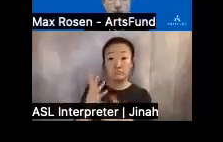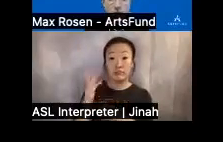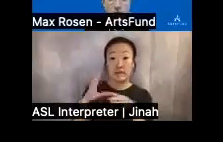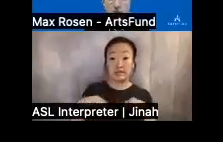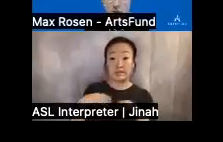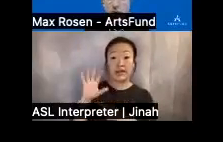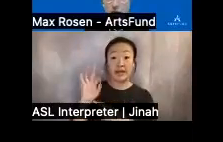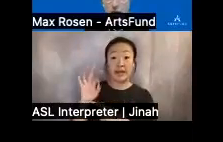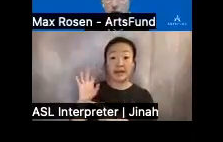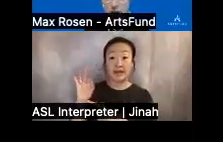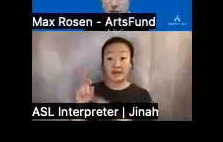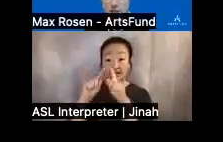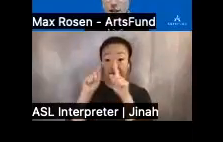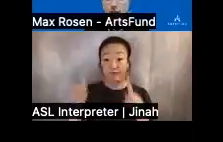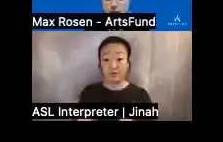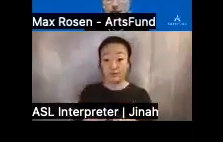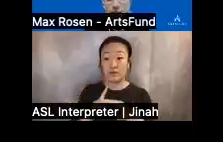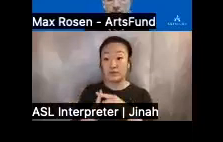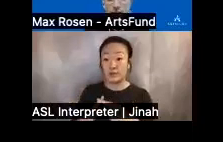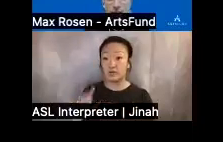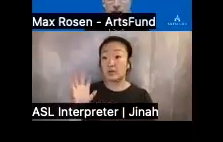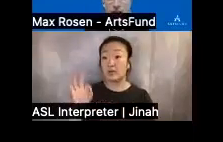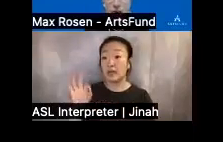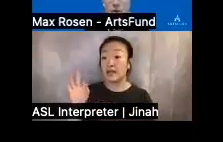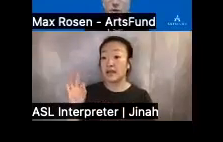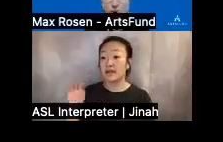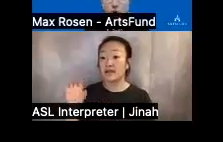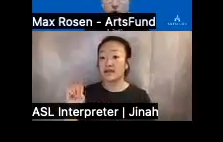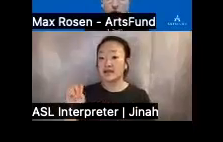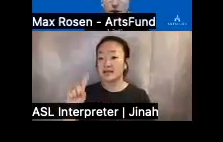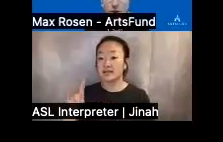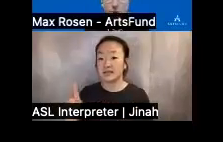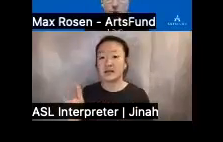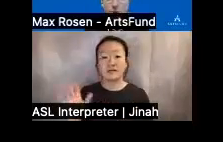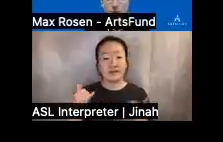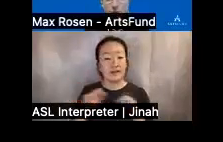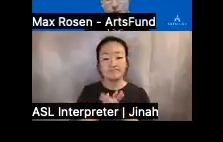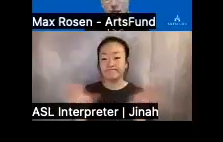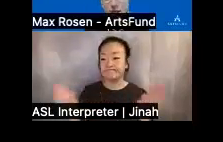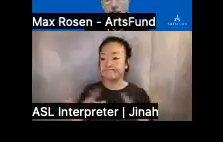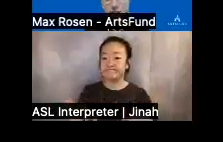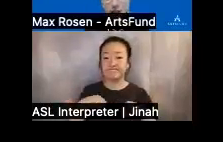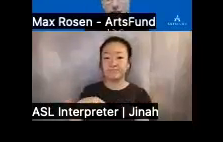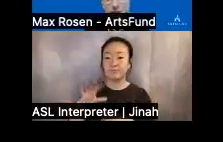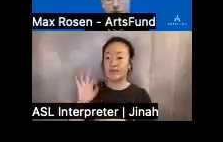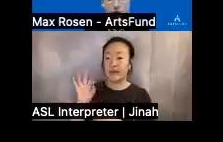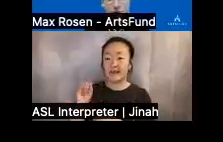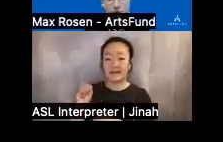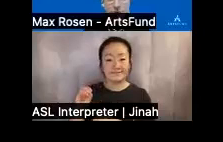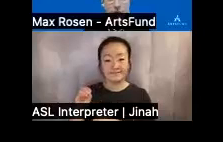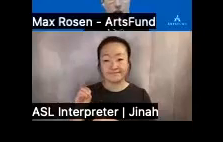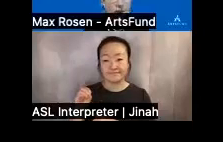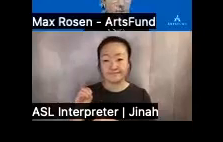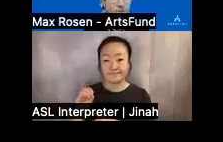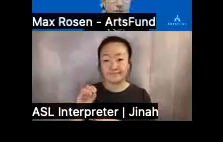990 forms as well as 990EZ. We are no longer able to accept 990N forms.